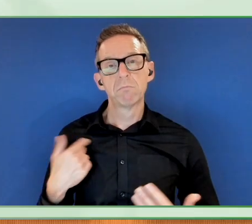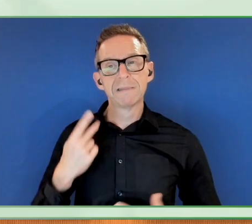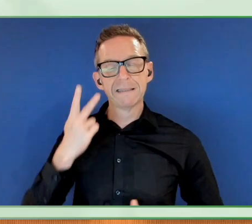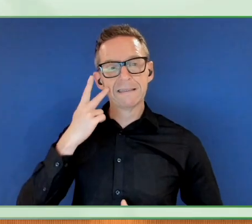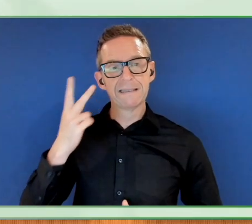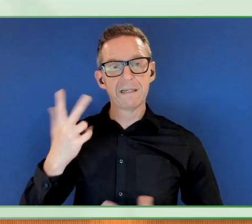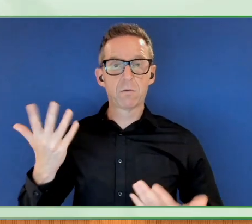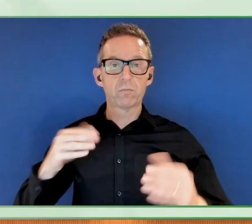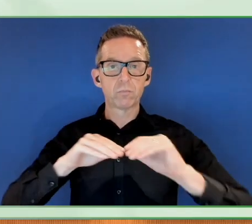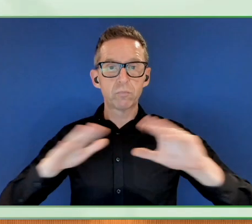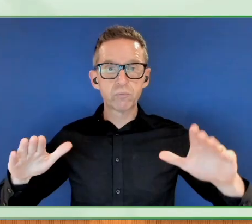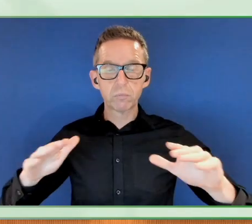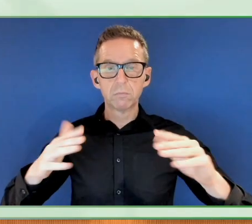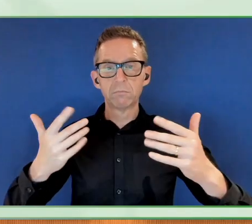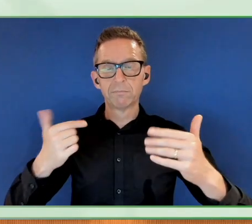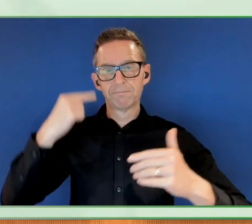awareness.